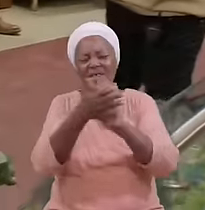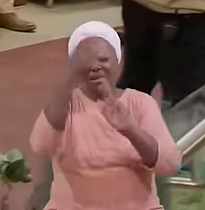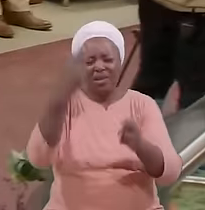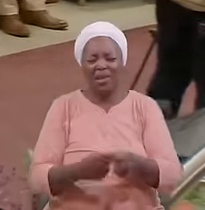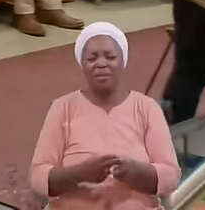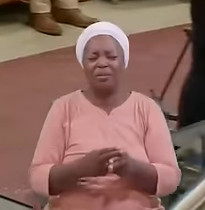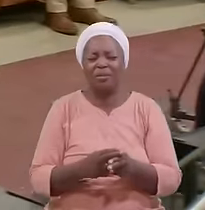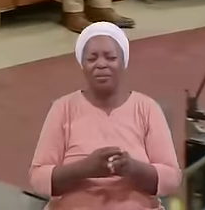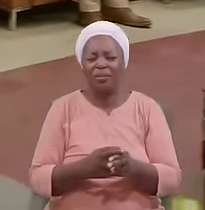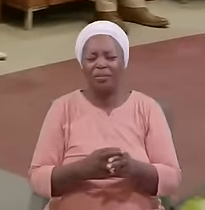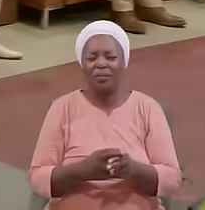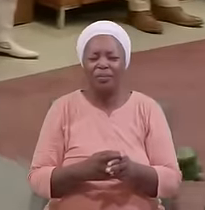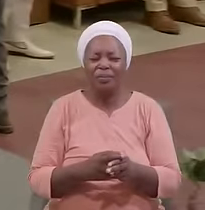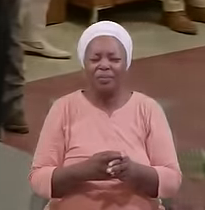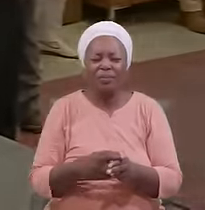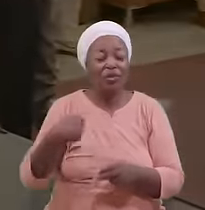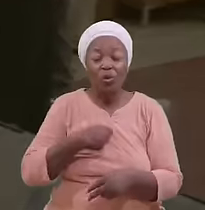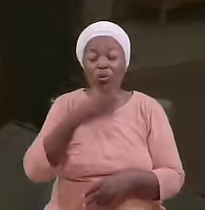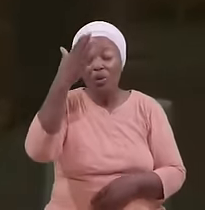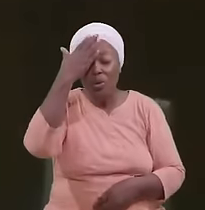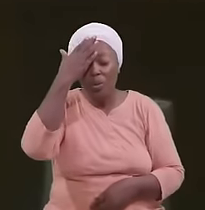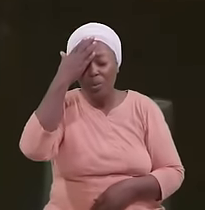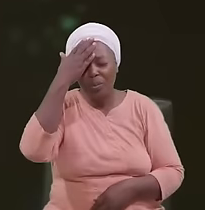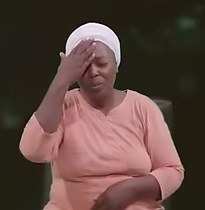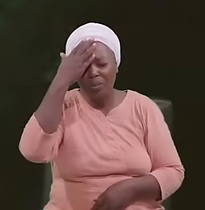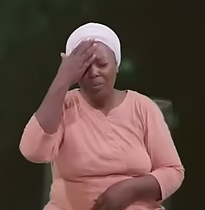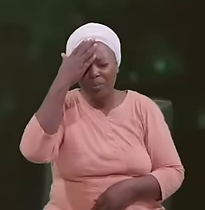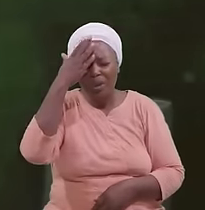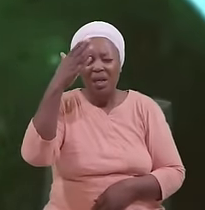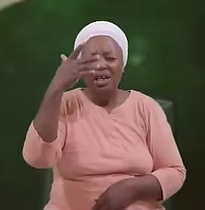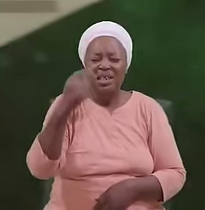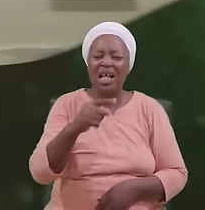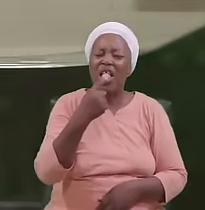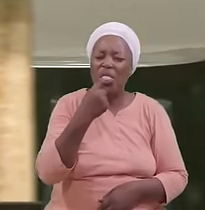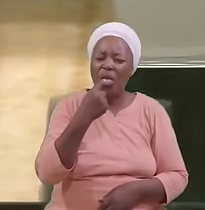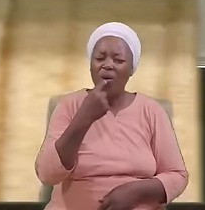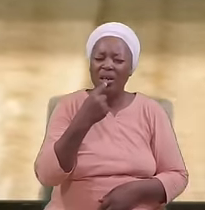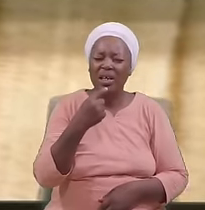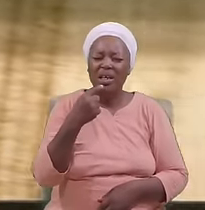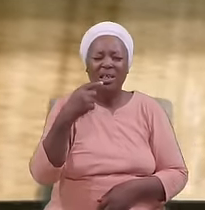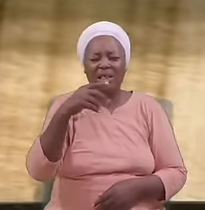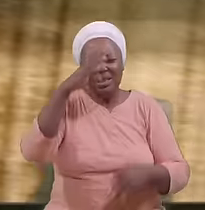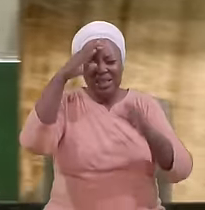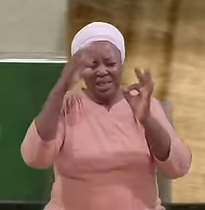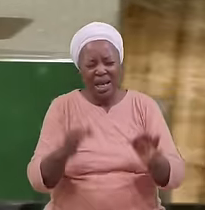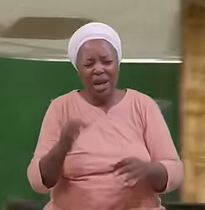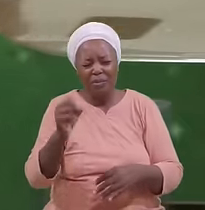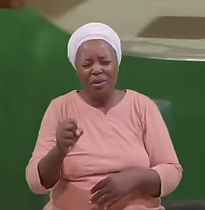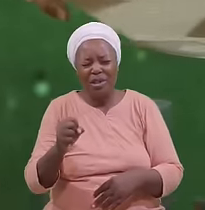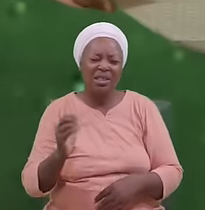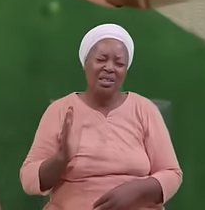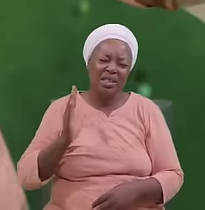name, we know the tongue determines